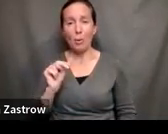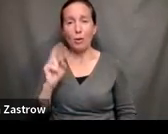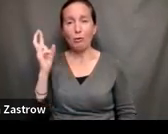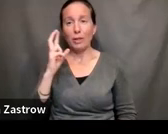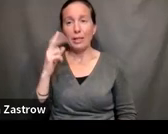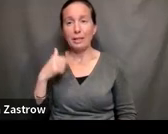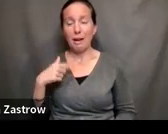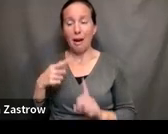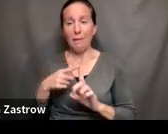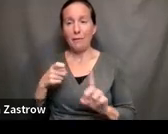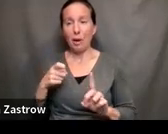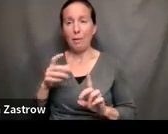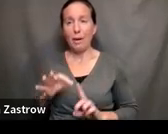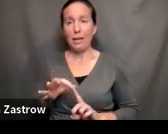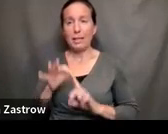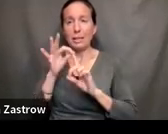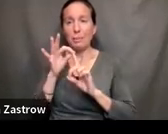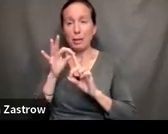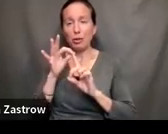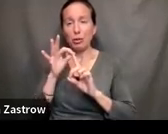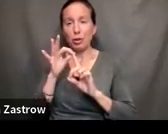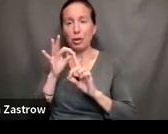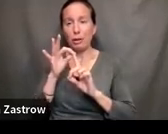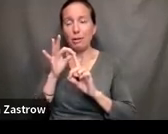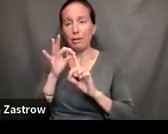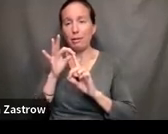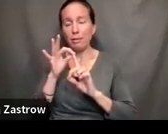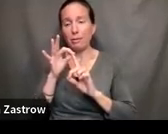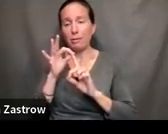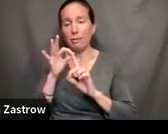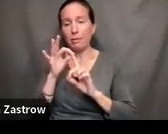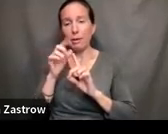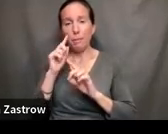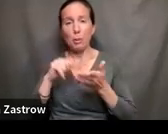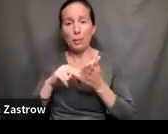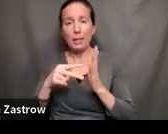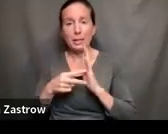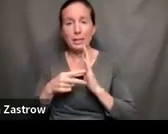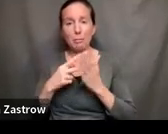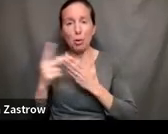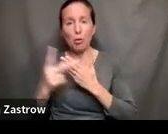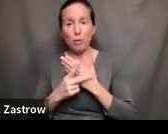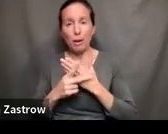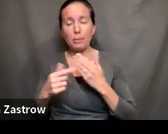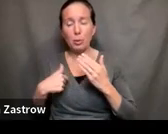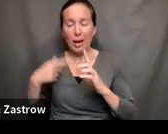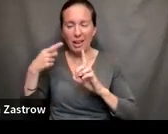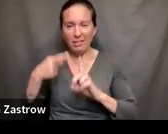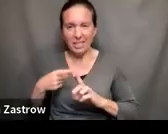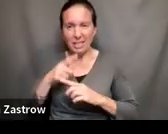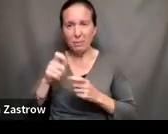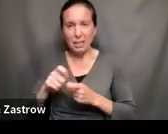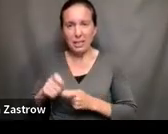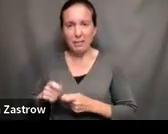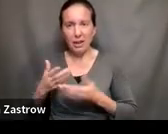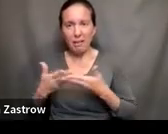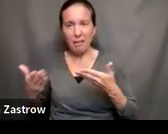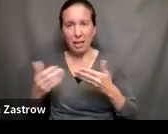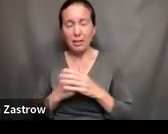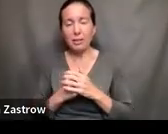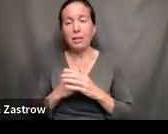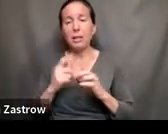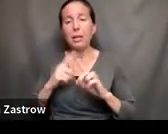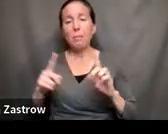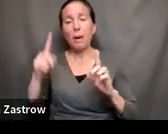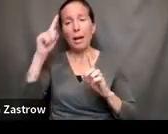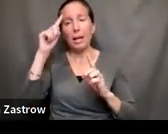purpose private background. And so it was very specific what I wanted to capture. But as I moved into kind of a mixed